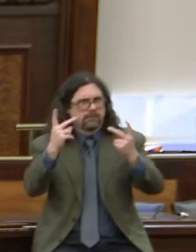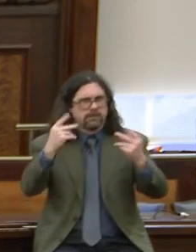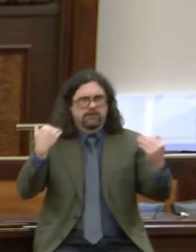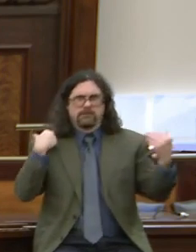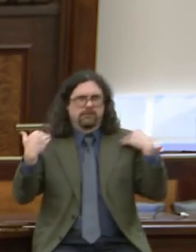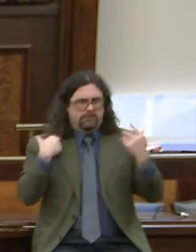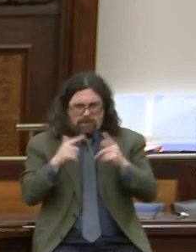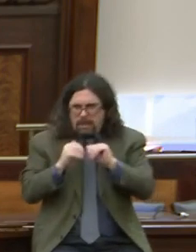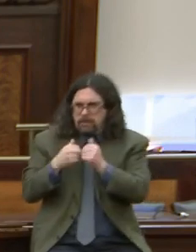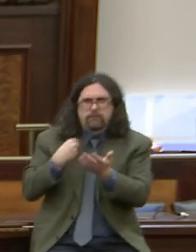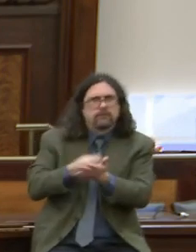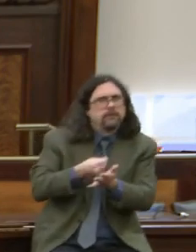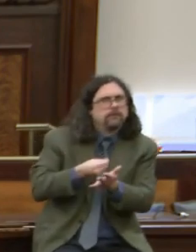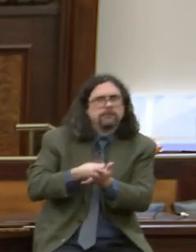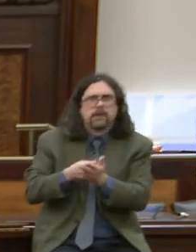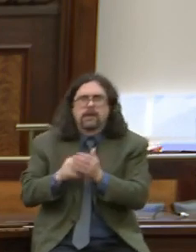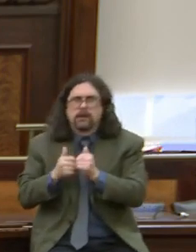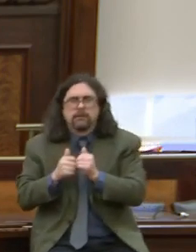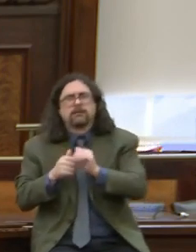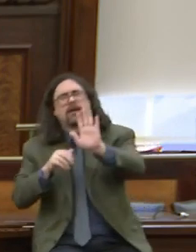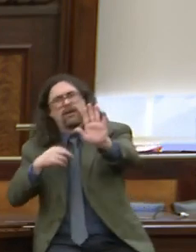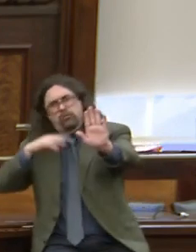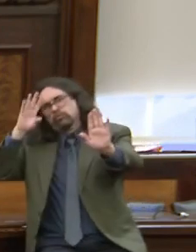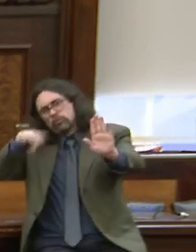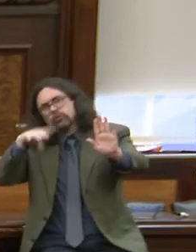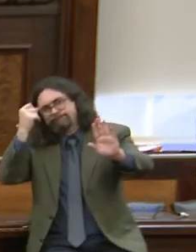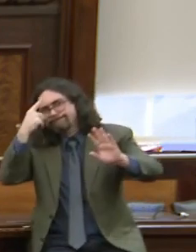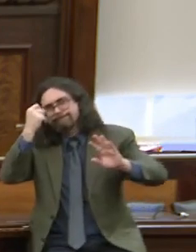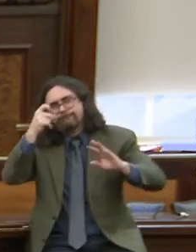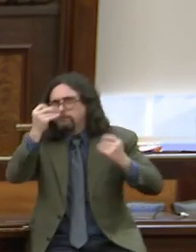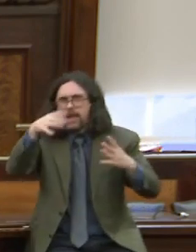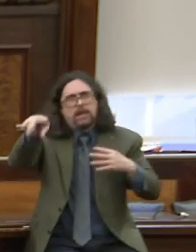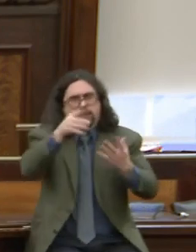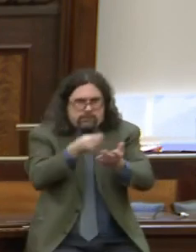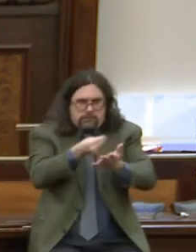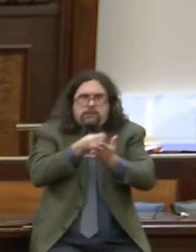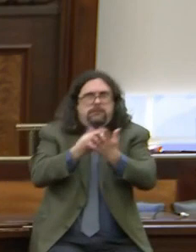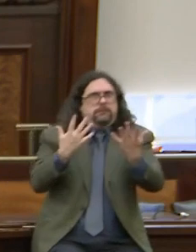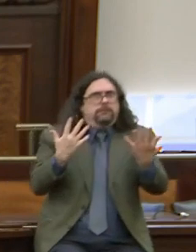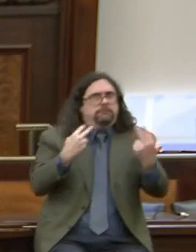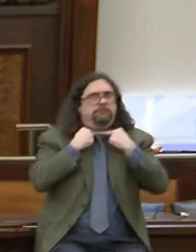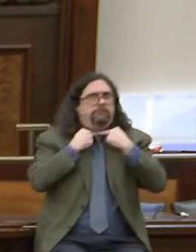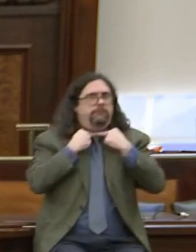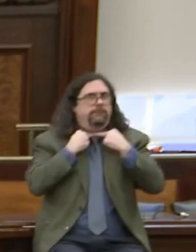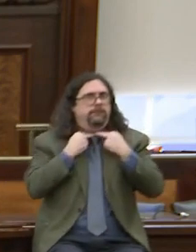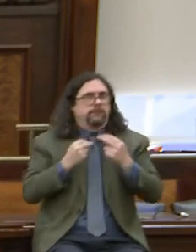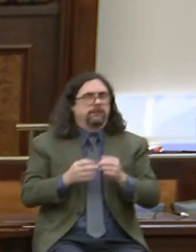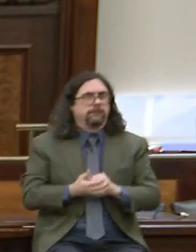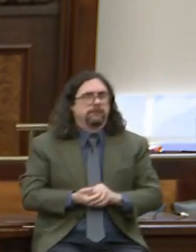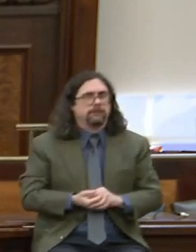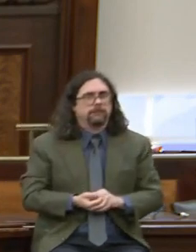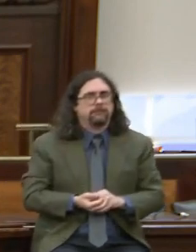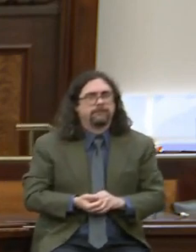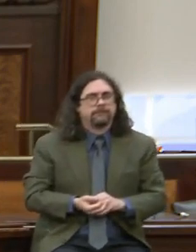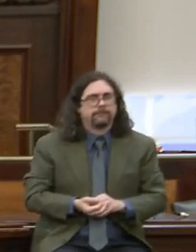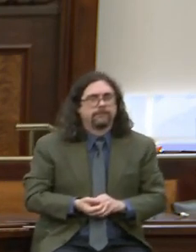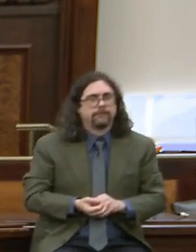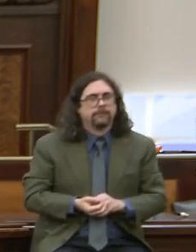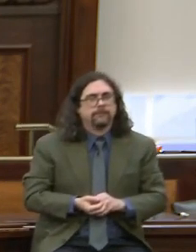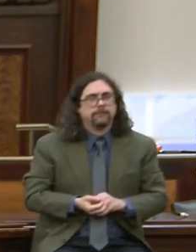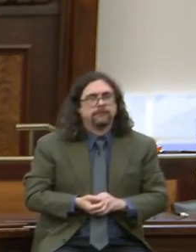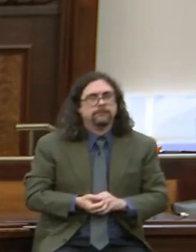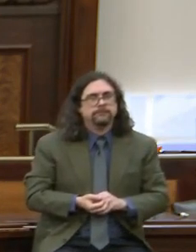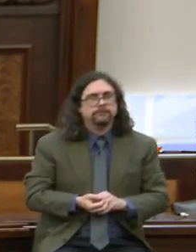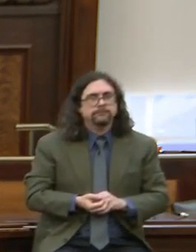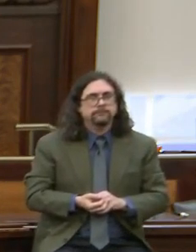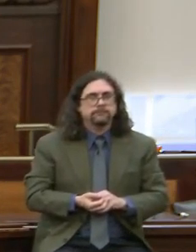that scenario, a shelter in place begs a lot of questions. What is going to happen with folks who have